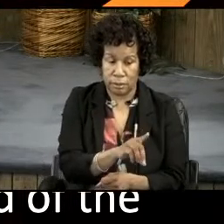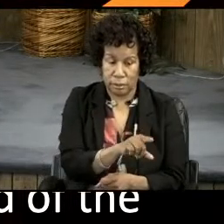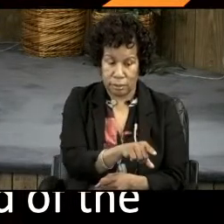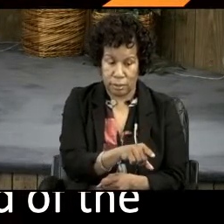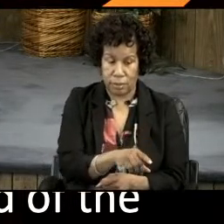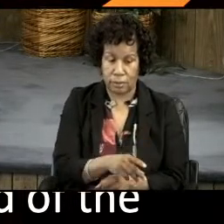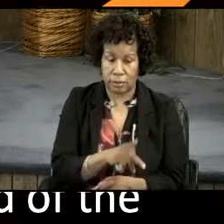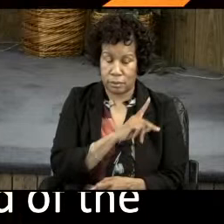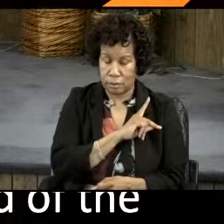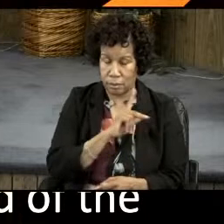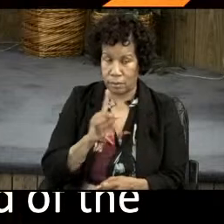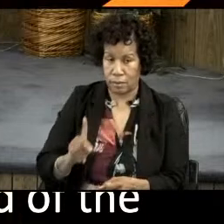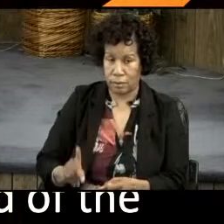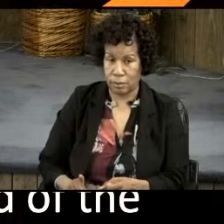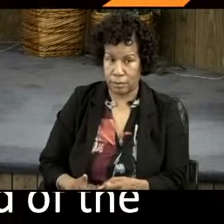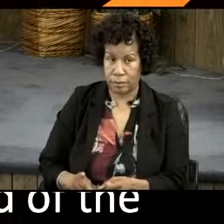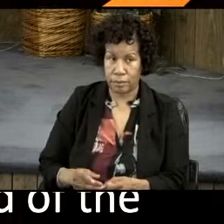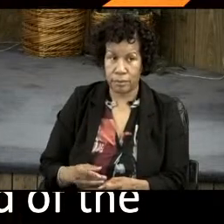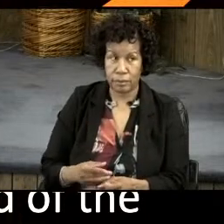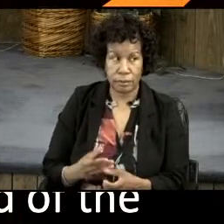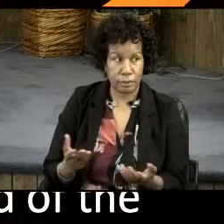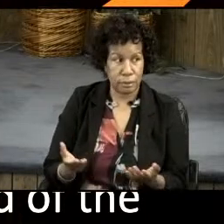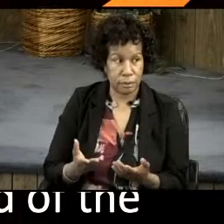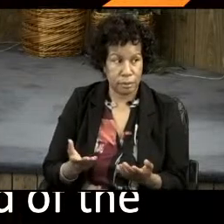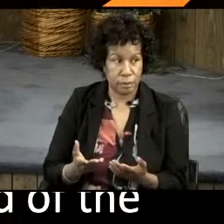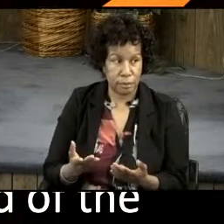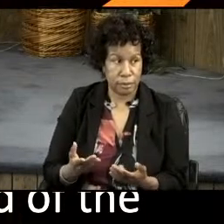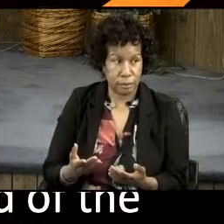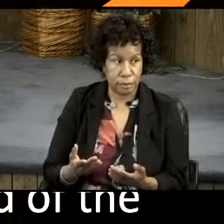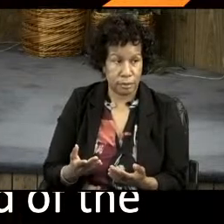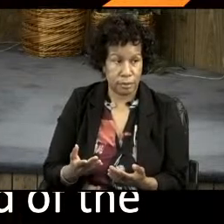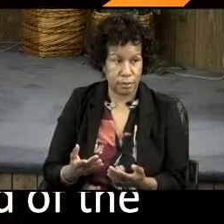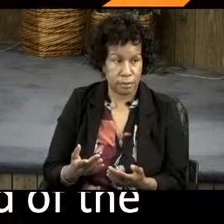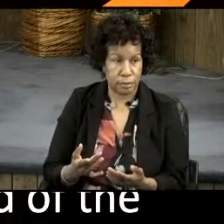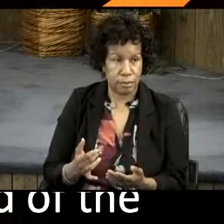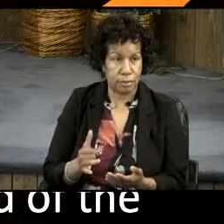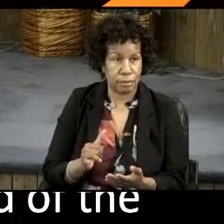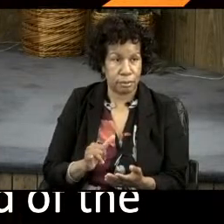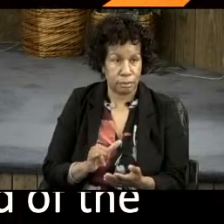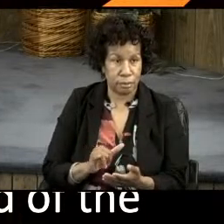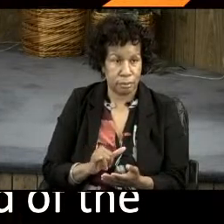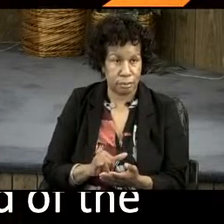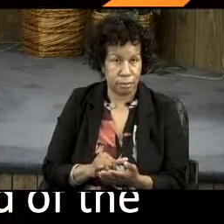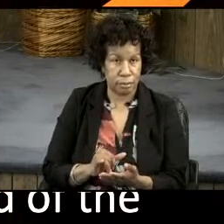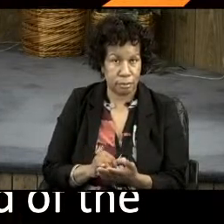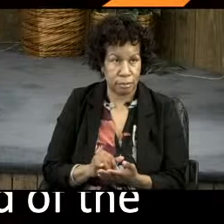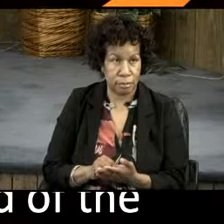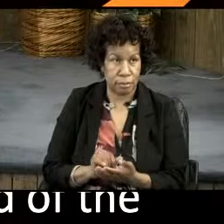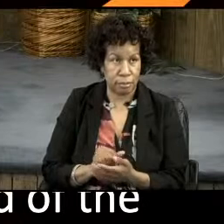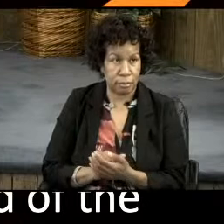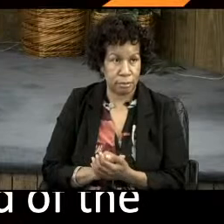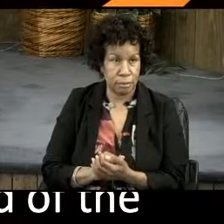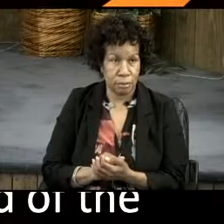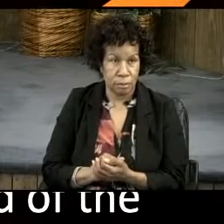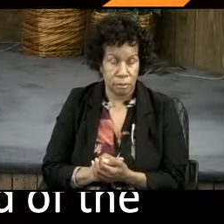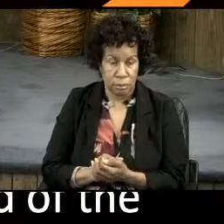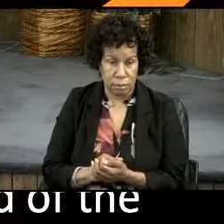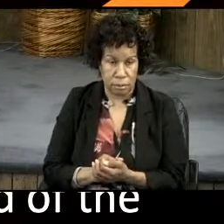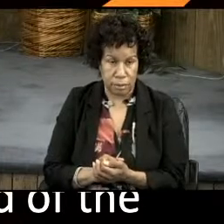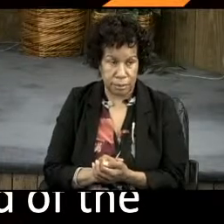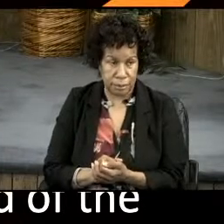Now, here comes a reminder to his brothers that they won't be king. Don't this sound like church to